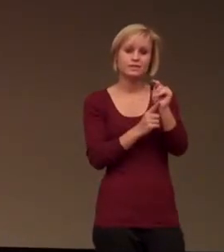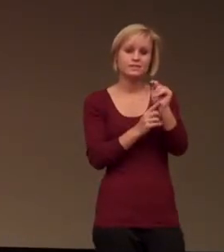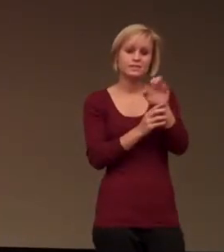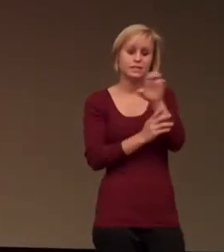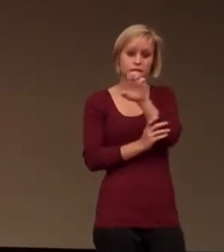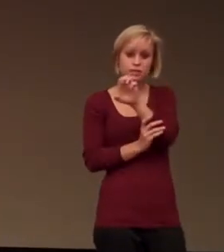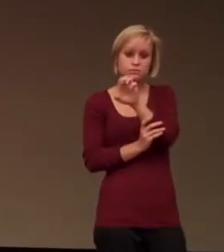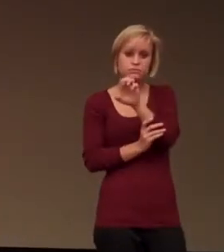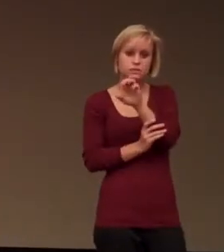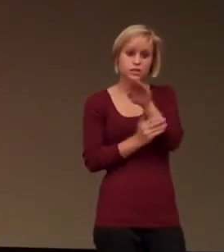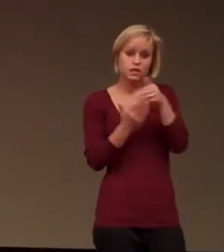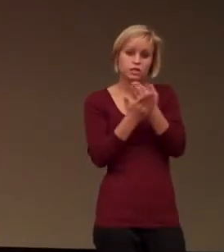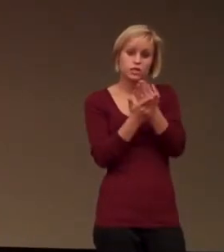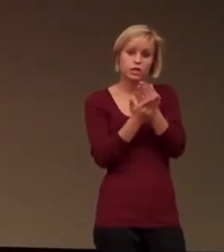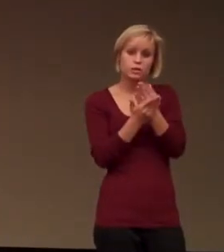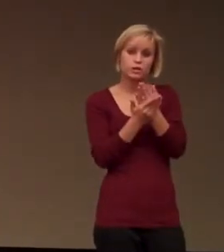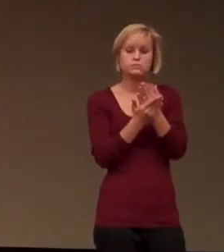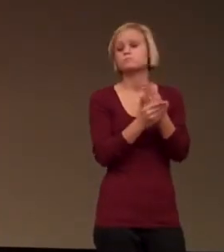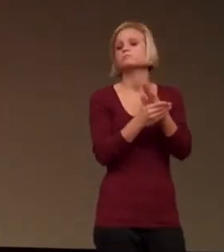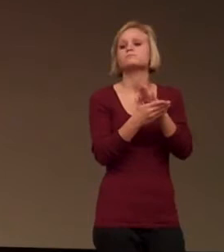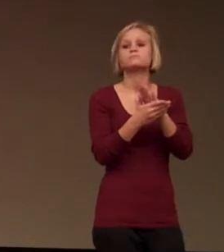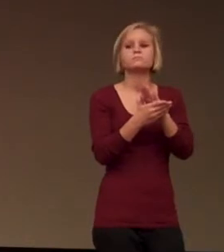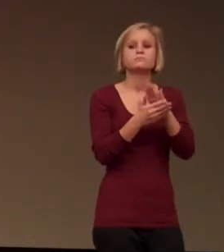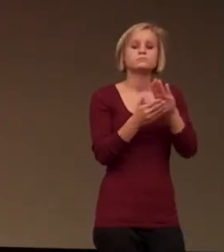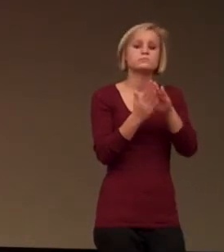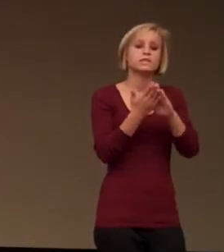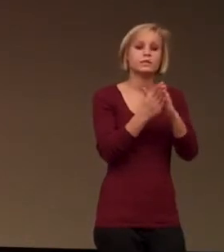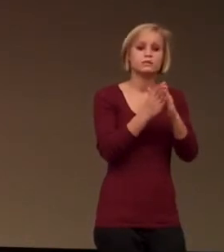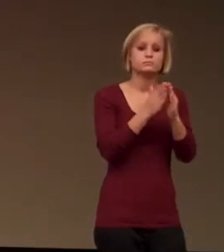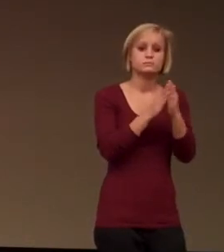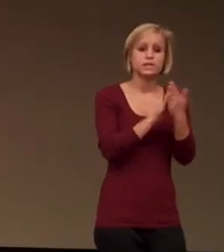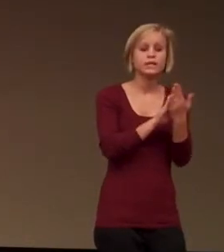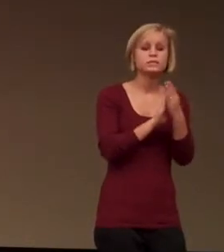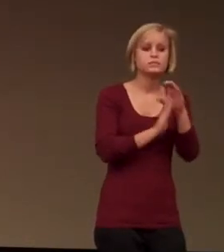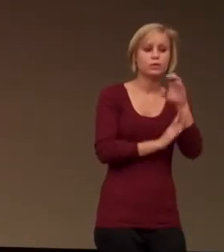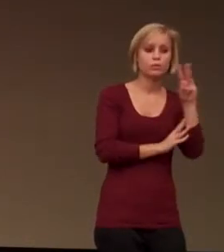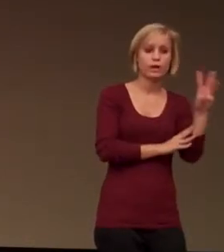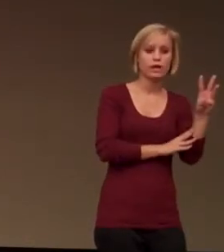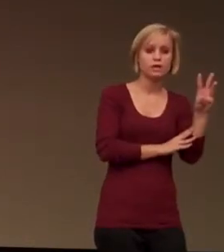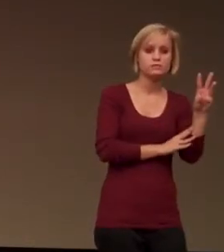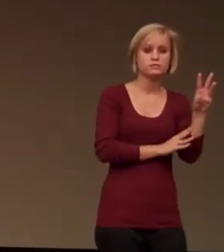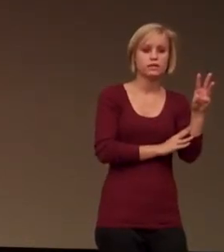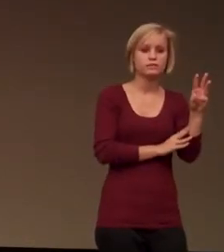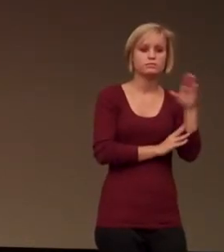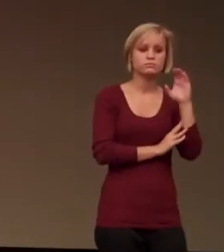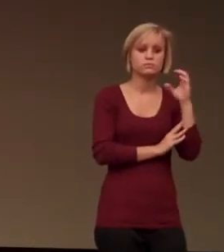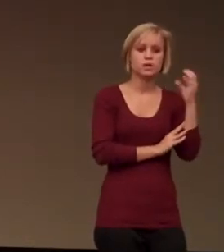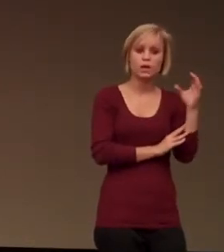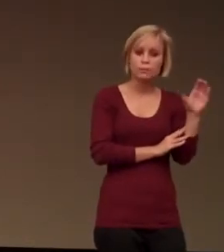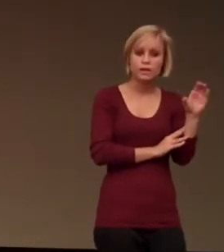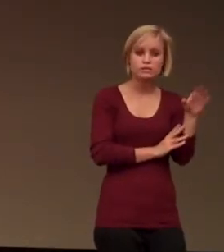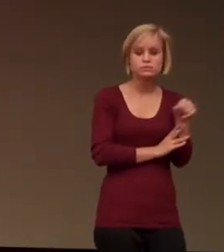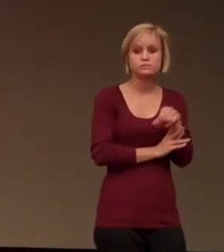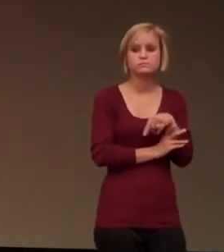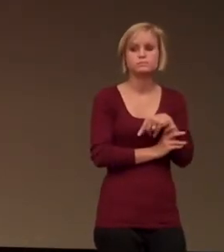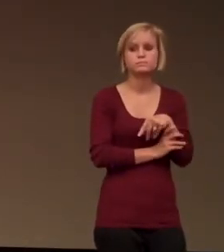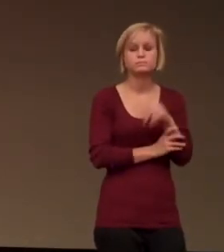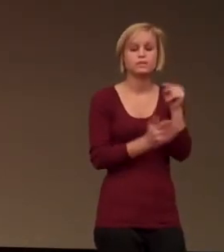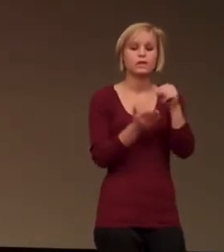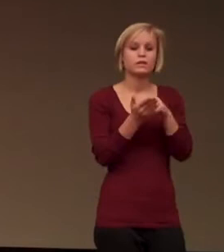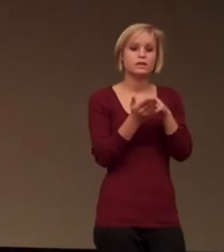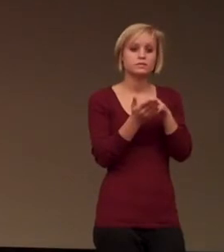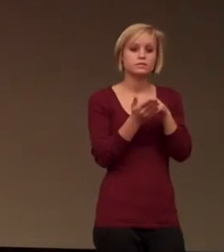east, the newer cities to the west like Columbus, Cincinnati, Cleveland, and so on. So this is an